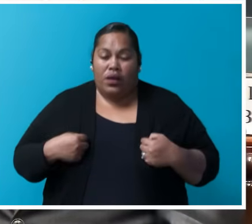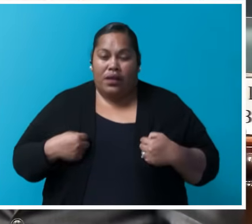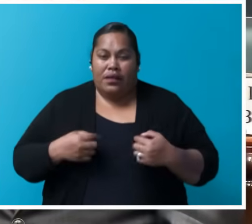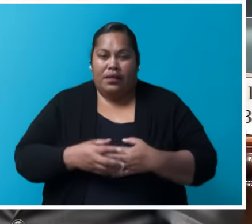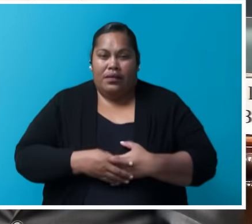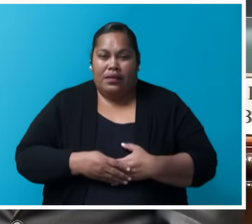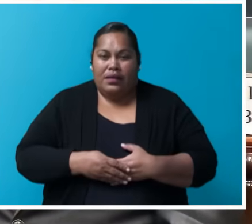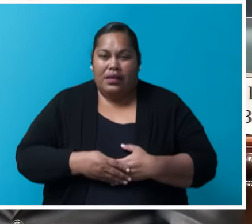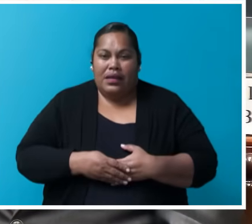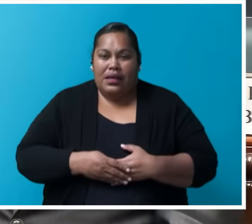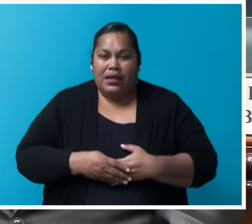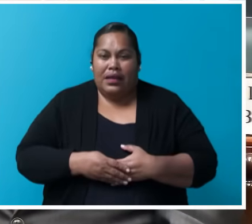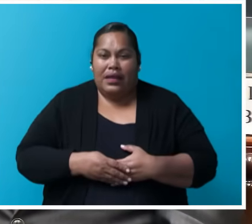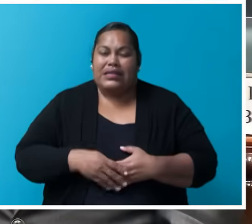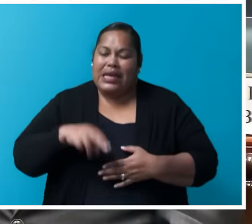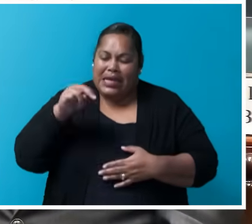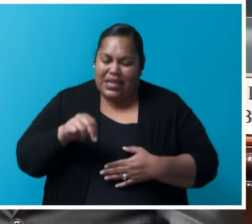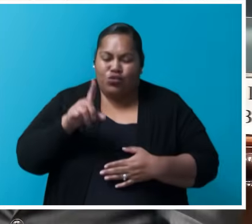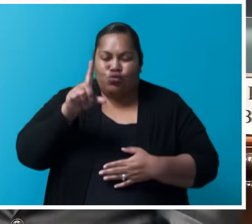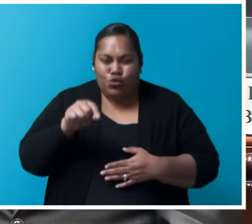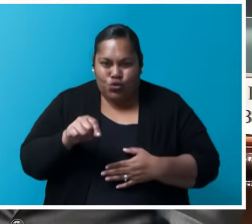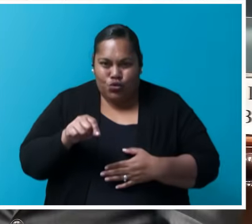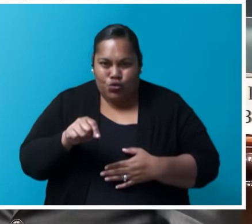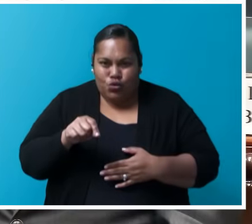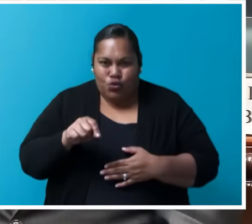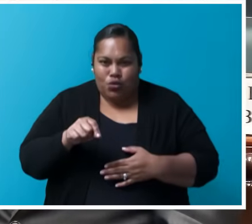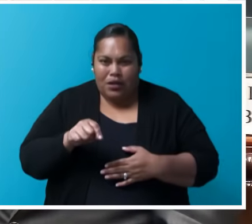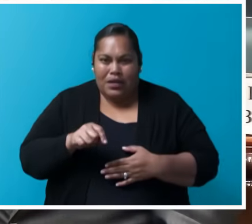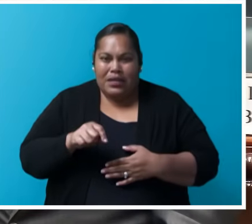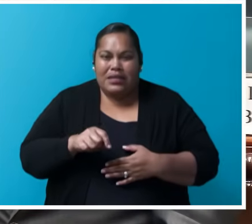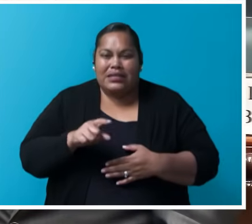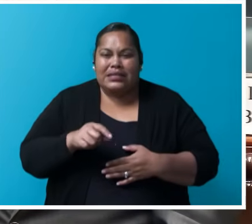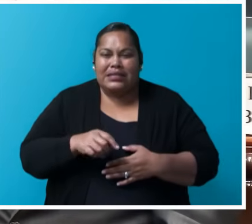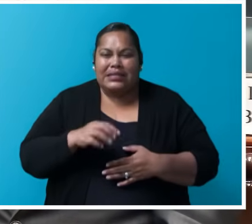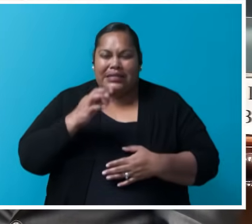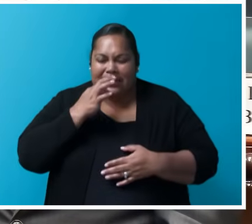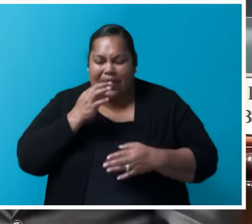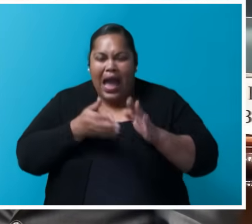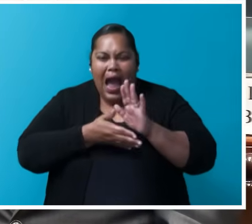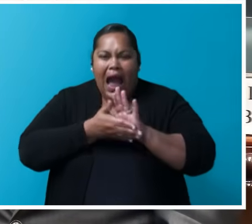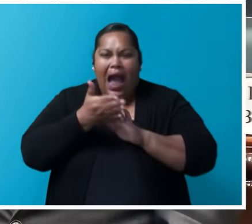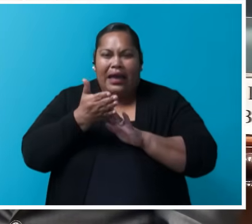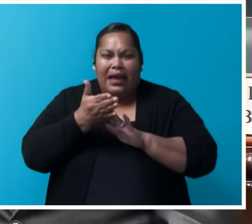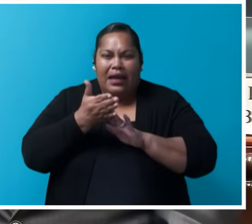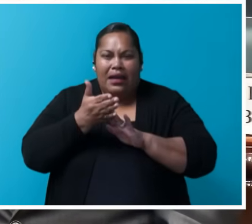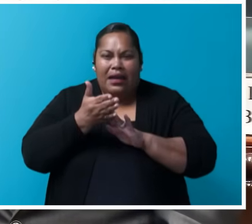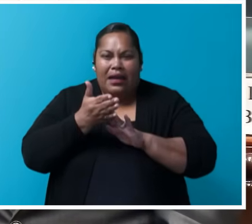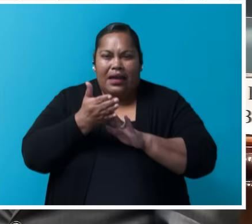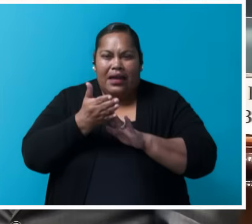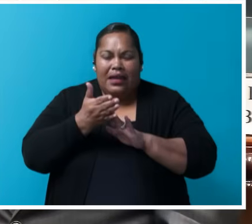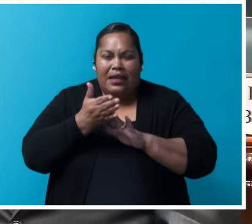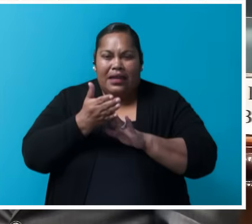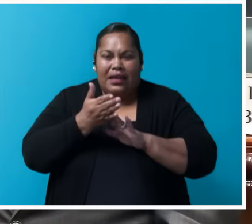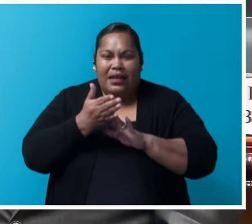This is a deliberate attempt to have a slightly higher deficit. Order. So that we